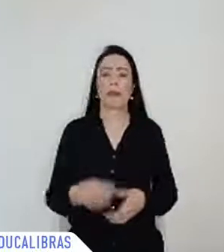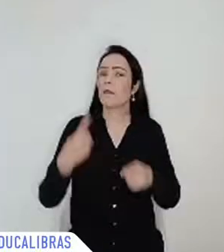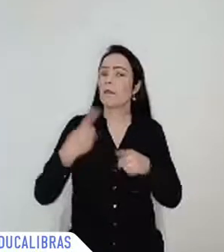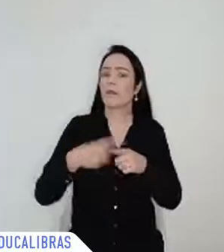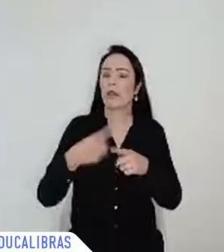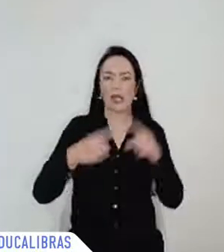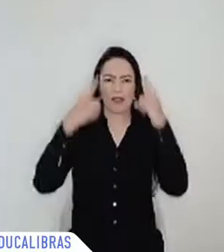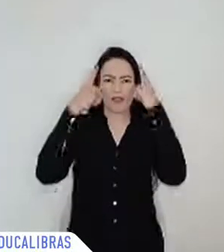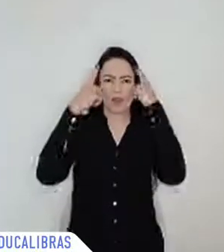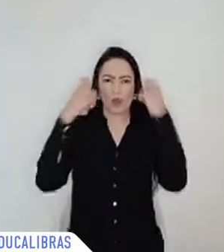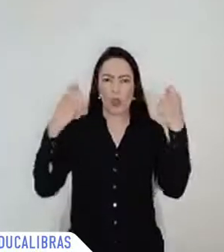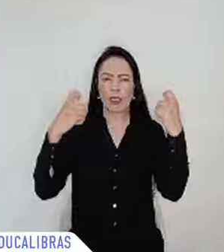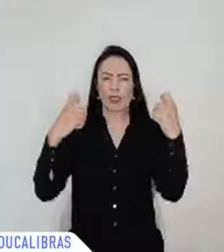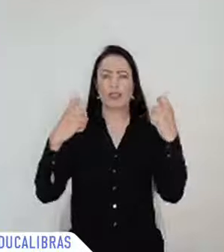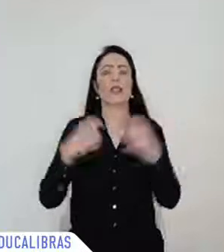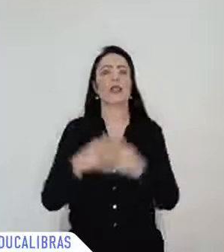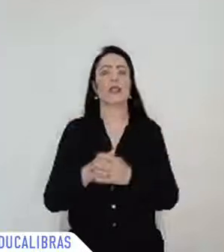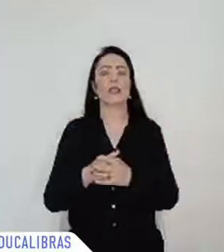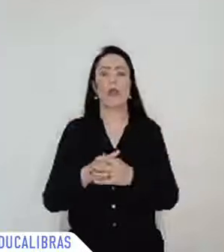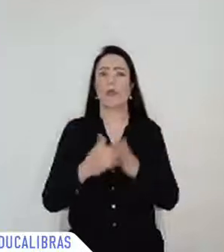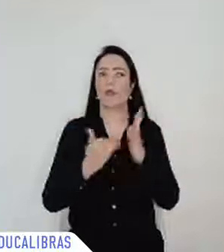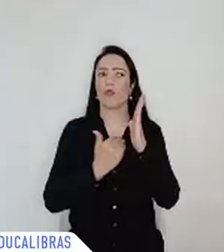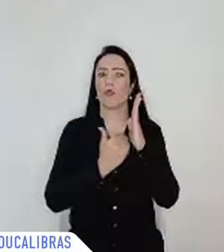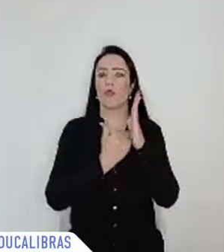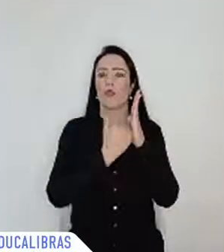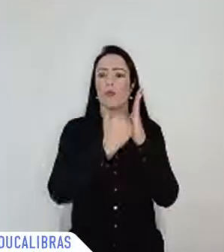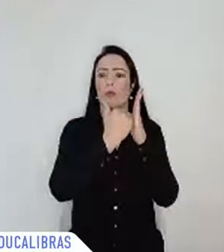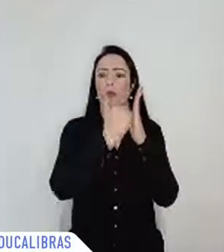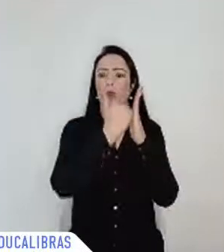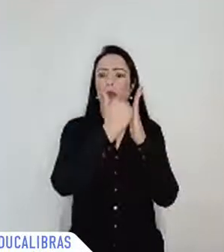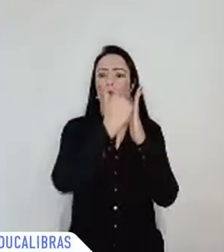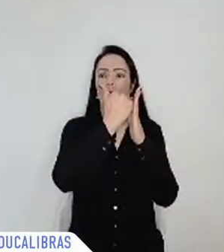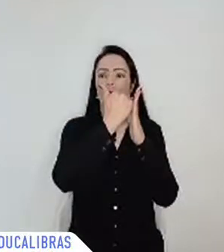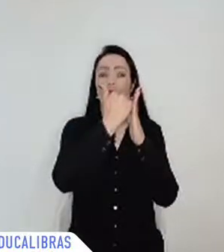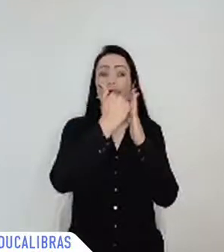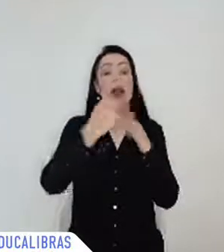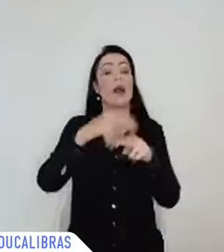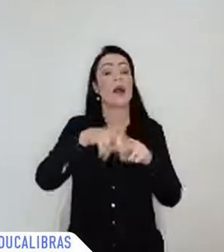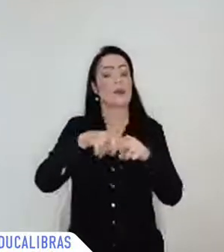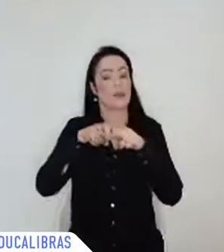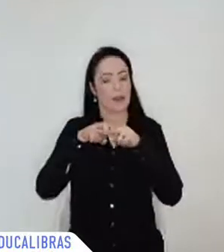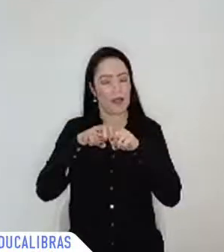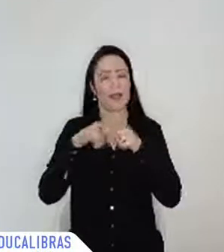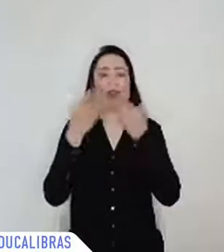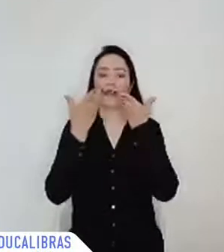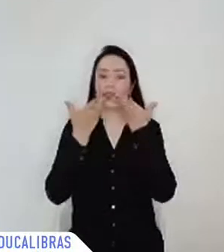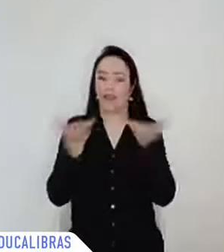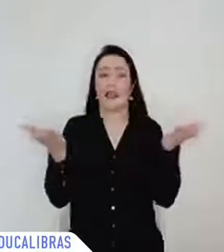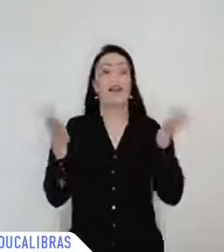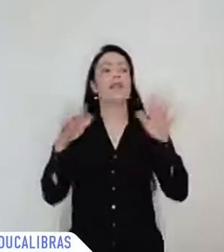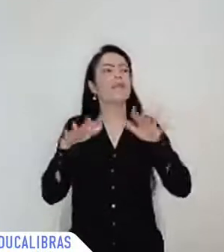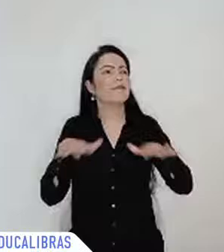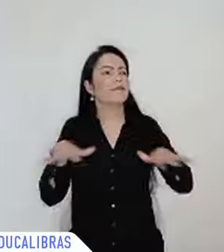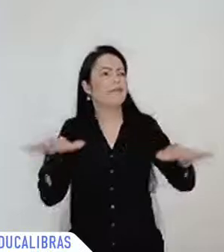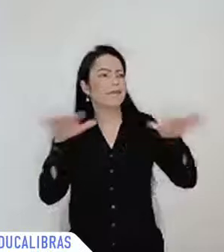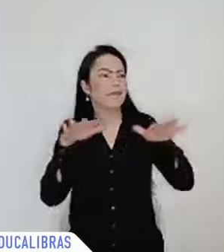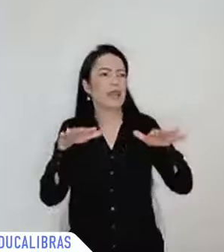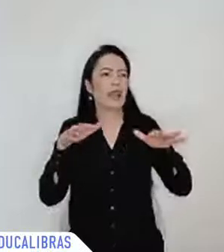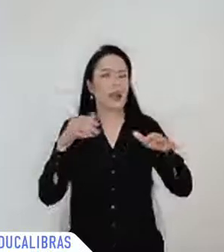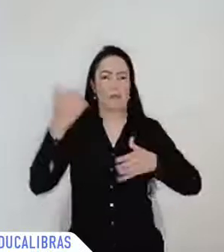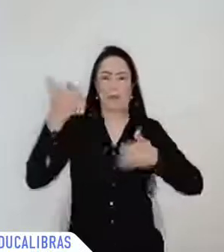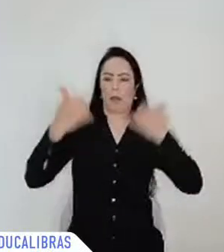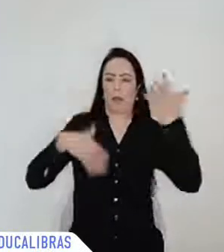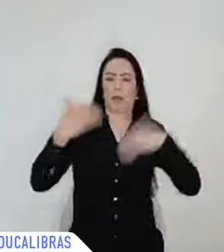for example. Why is this increasing, though? It's because of this environment. It's because of